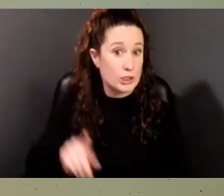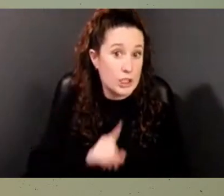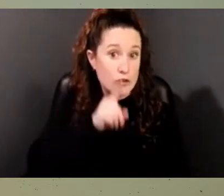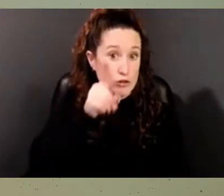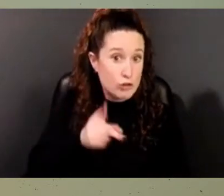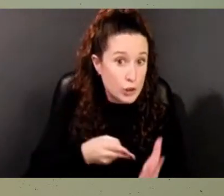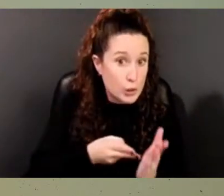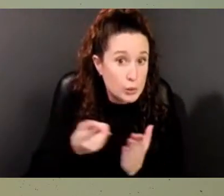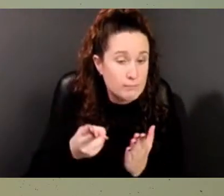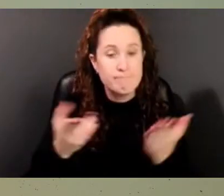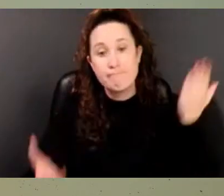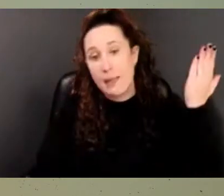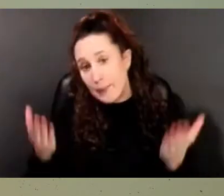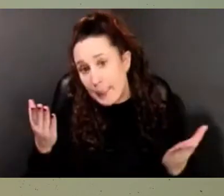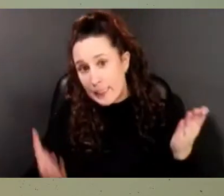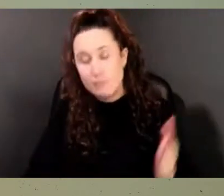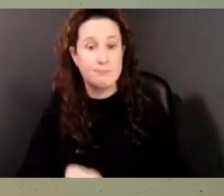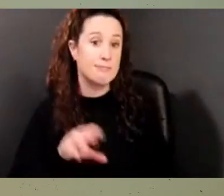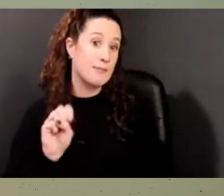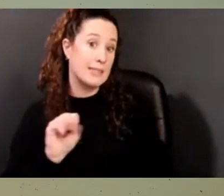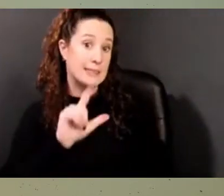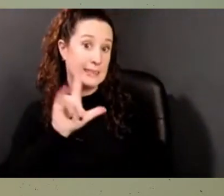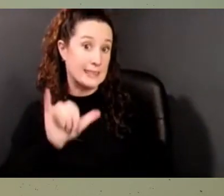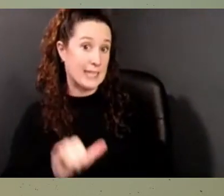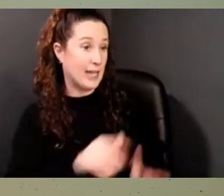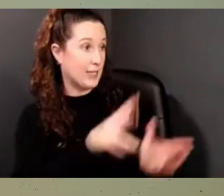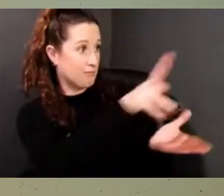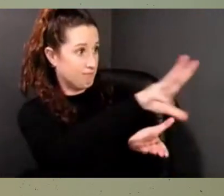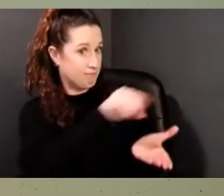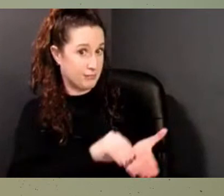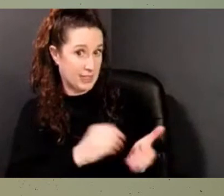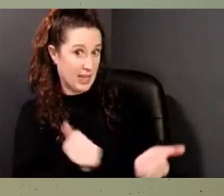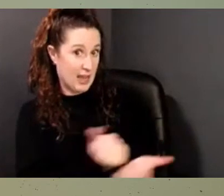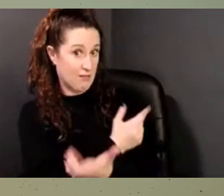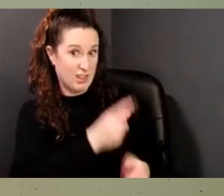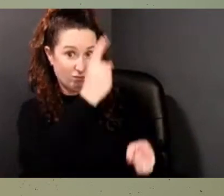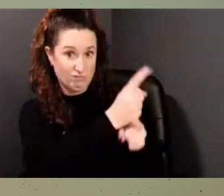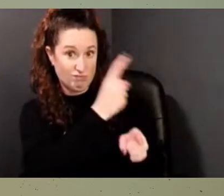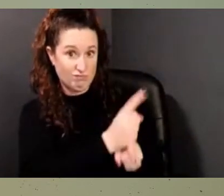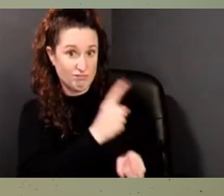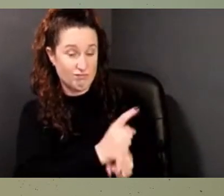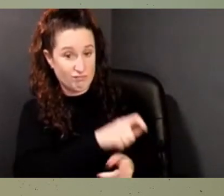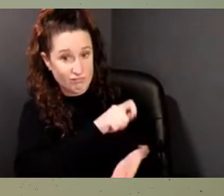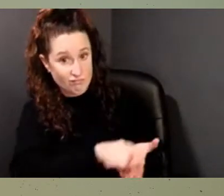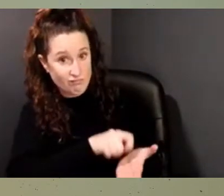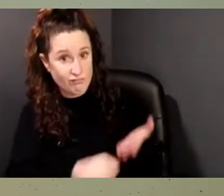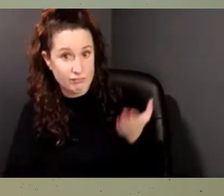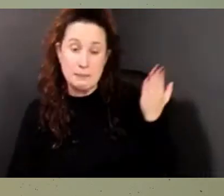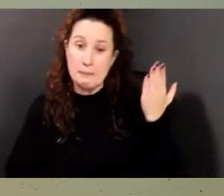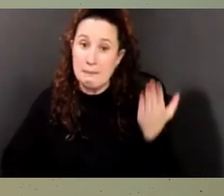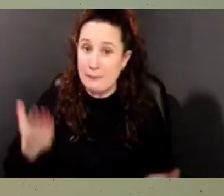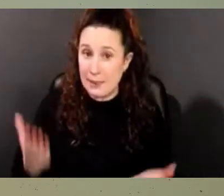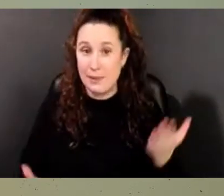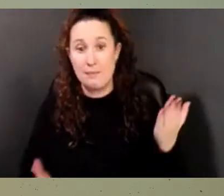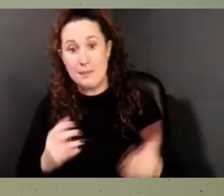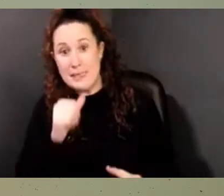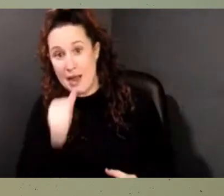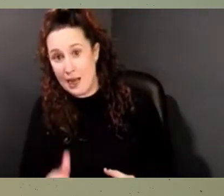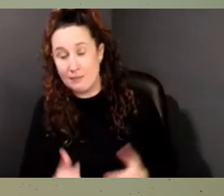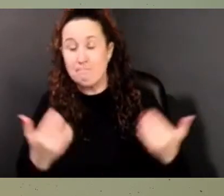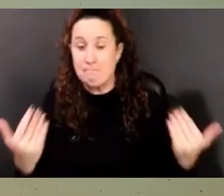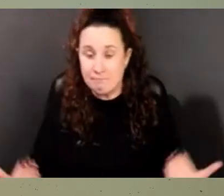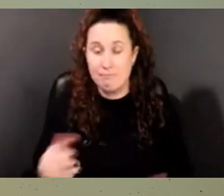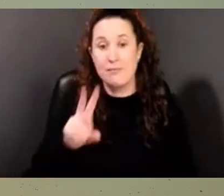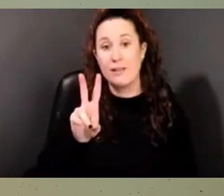write down everything that Violet said and not change a word of it? Perhaps, perhaps not. Now, Violet's death occurred